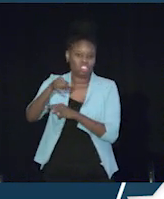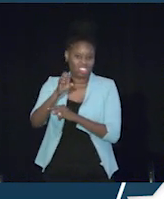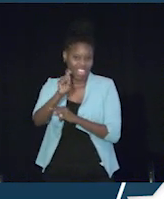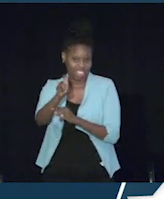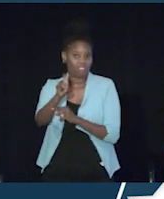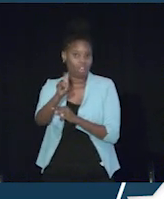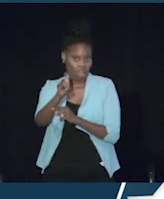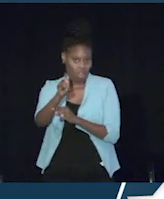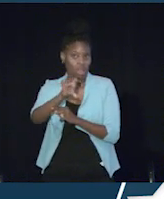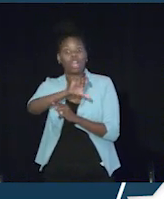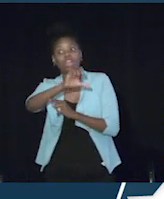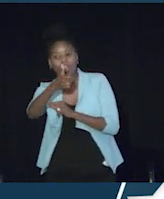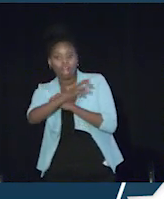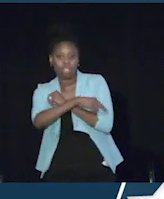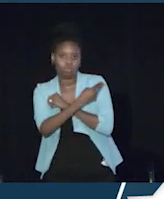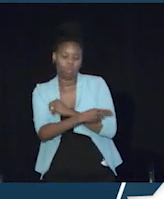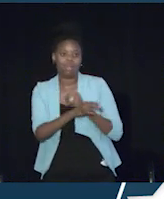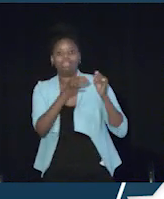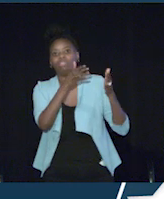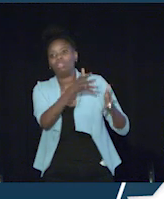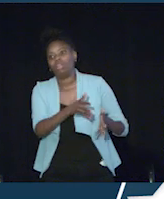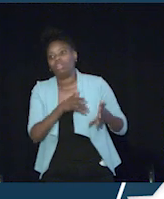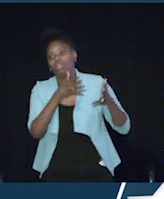And I stayed there